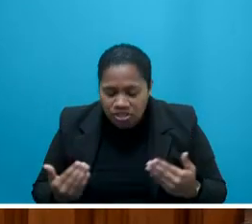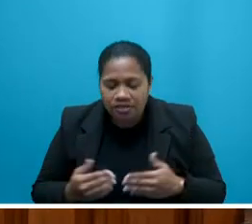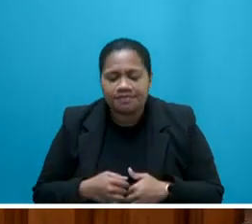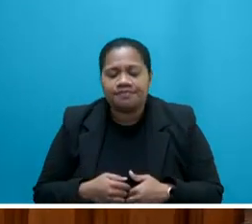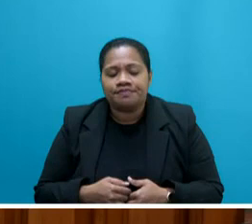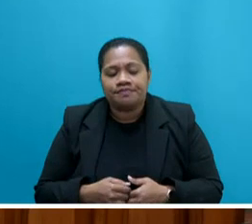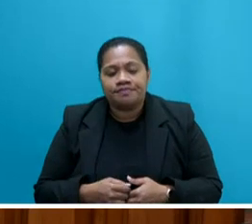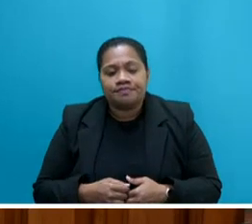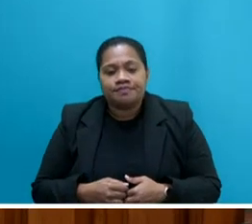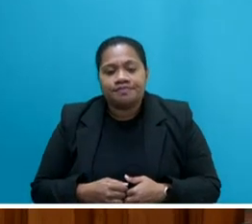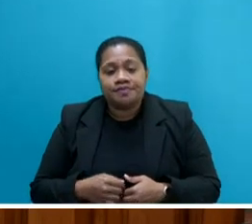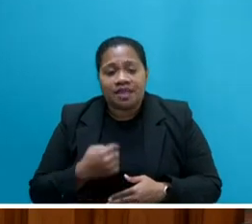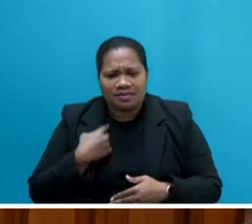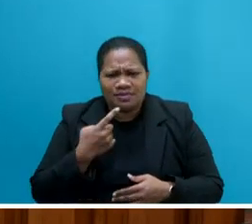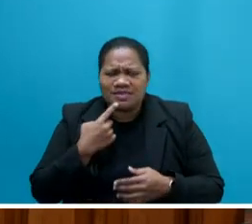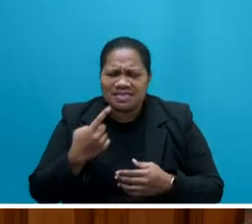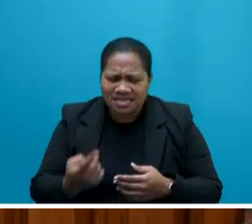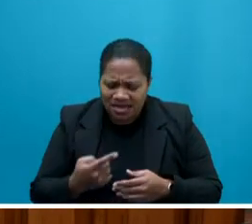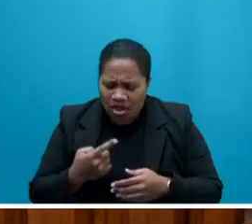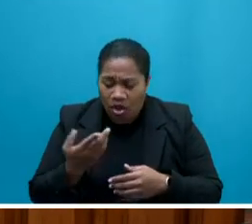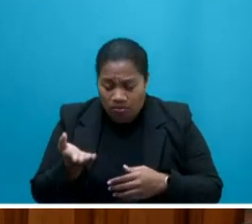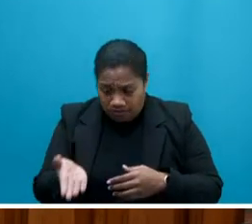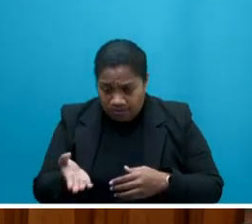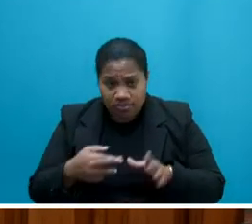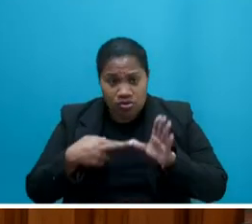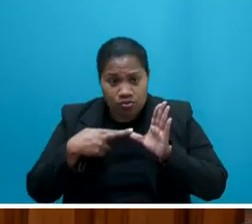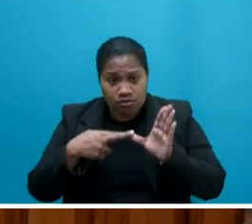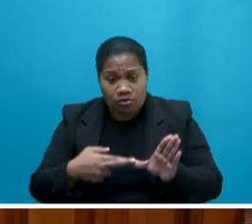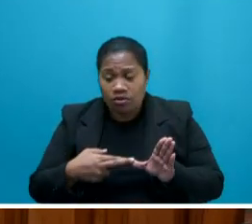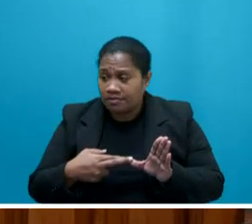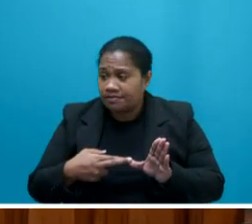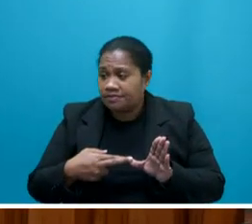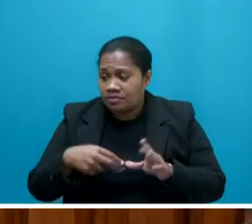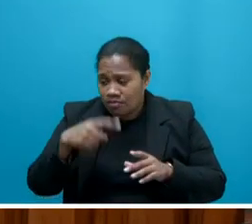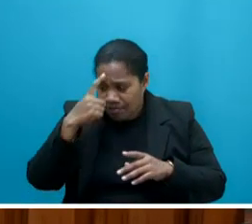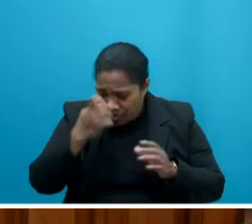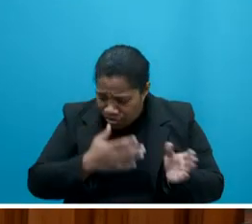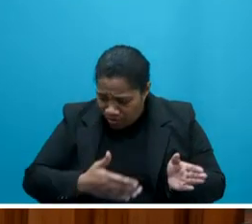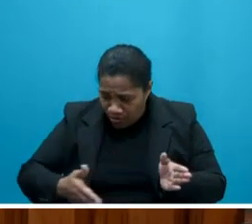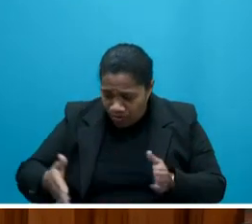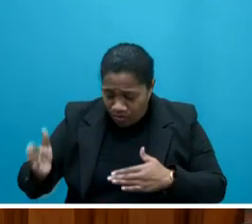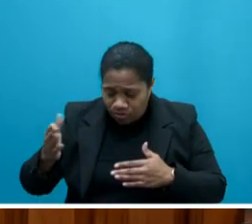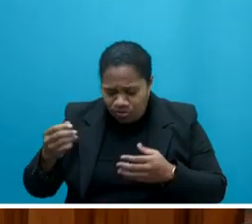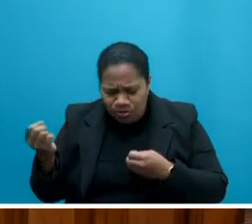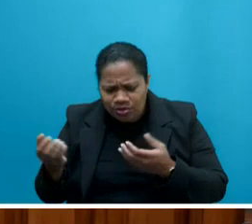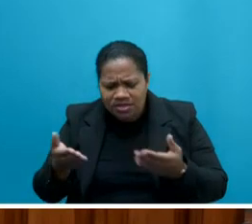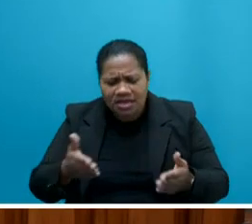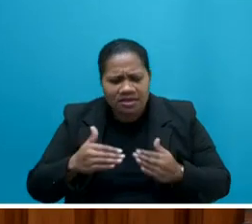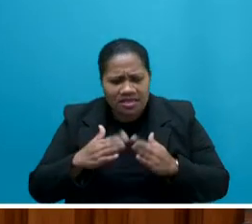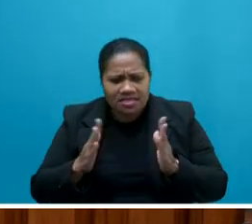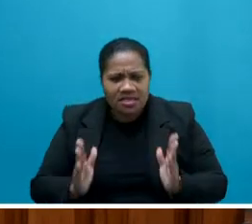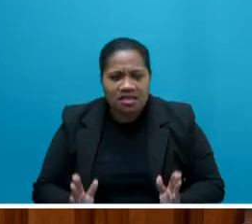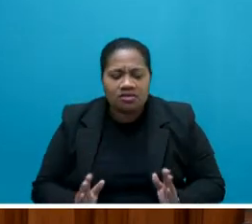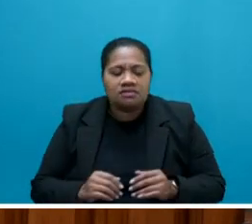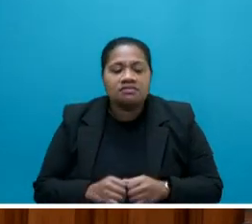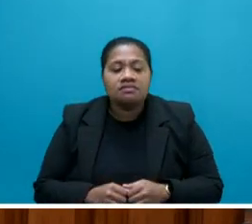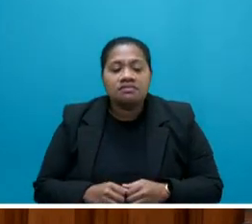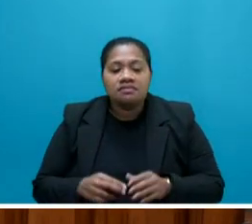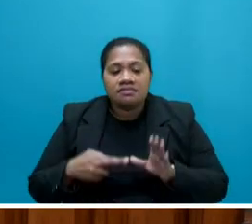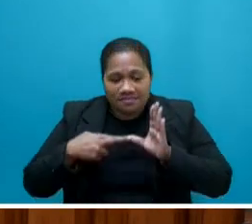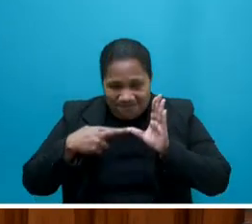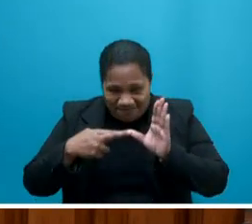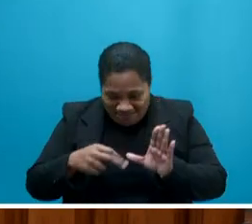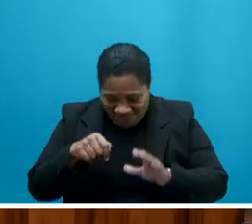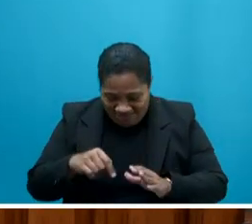lot has been said on the response towards the motion before the House for the last 2 days. The responses from this side of the House reveal